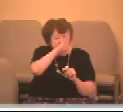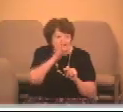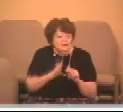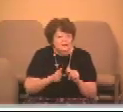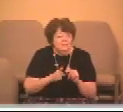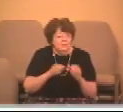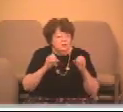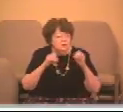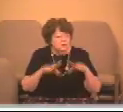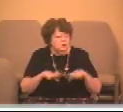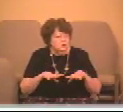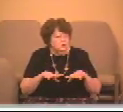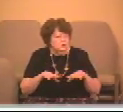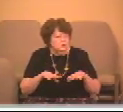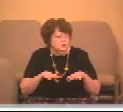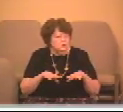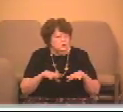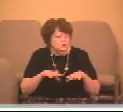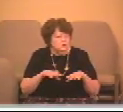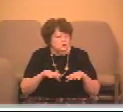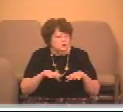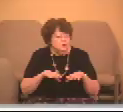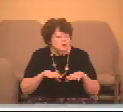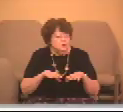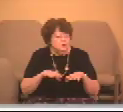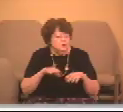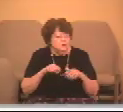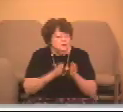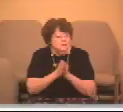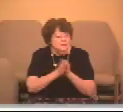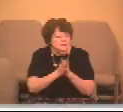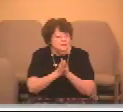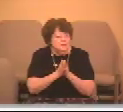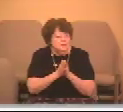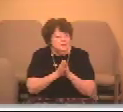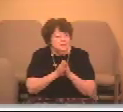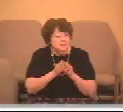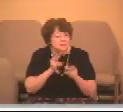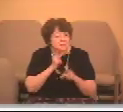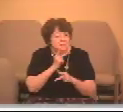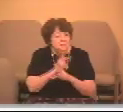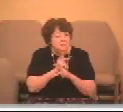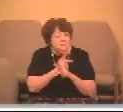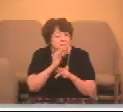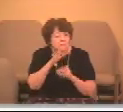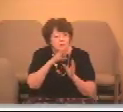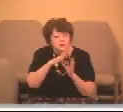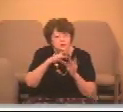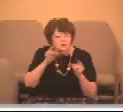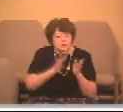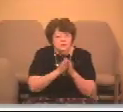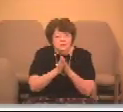never lack in zeal, keep your spiritual fervor, what he's saying is you've got to